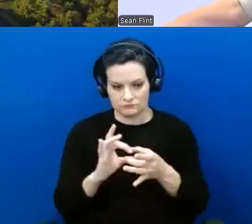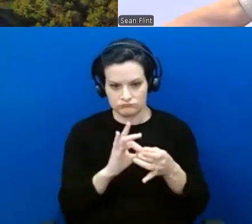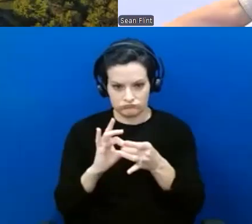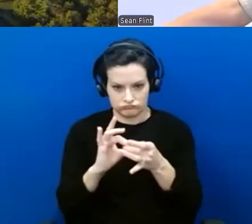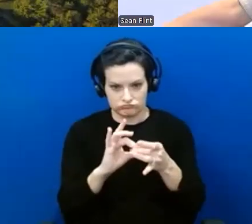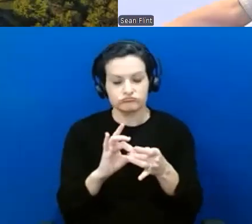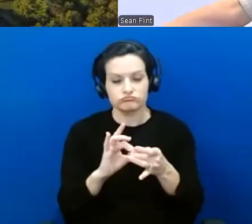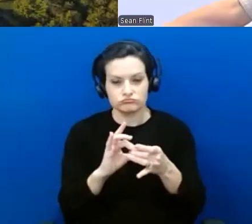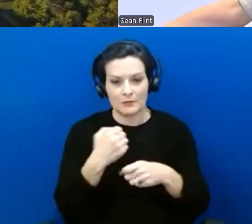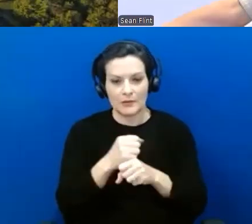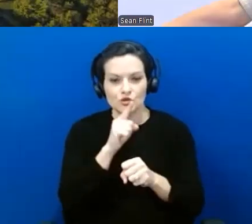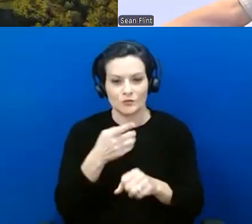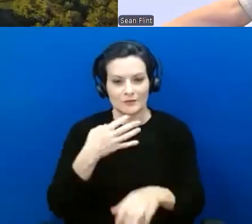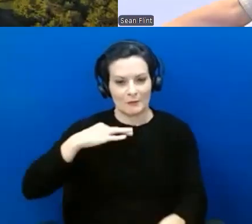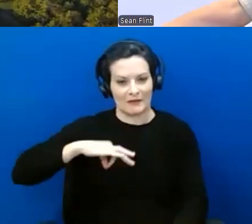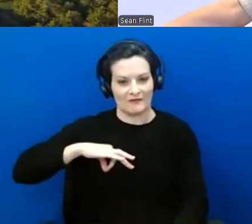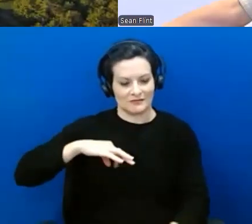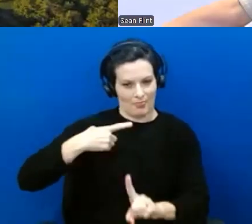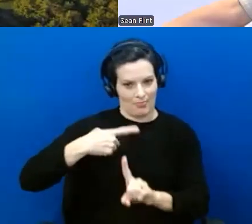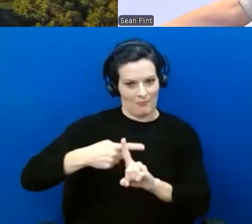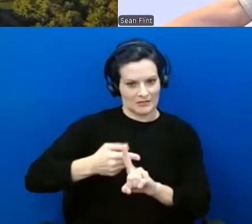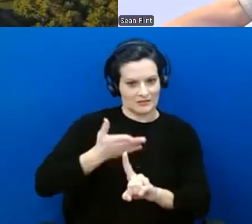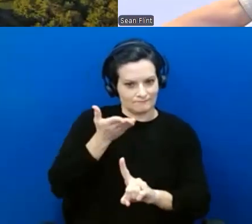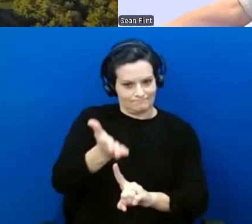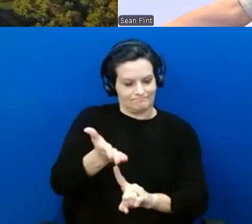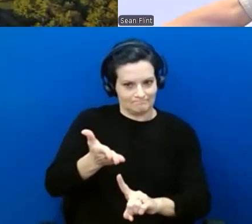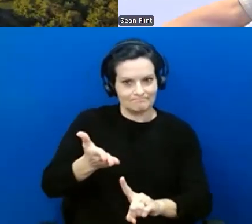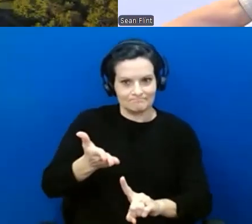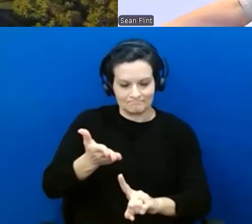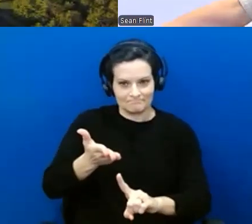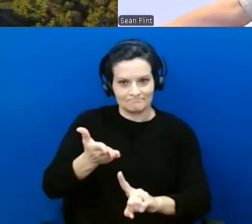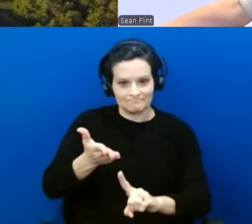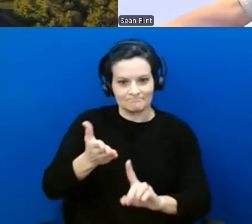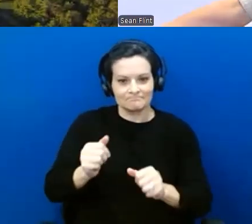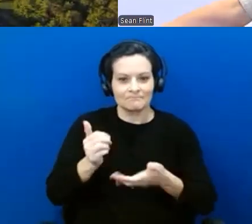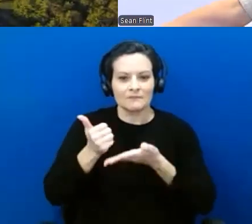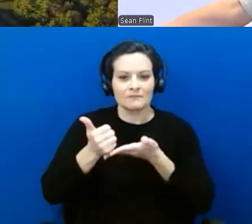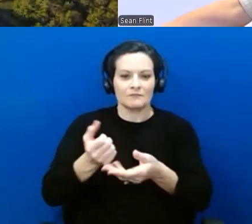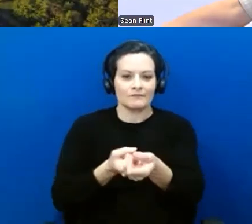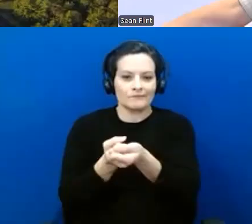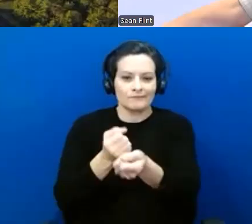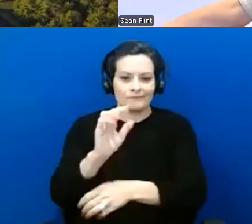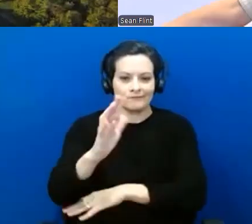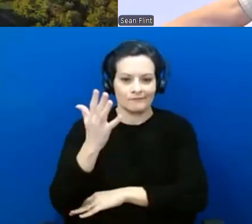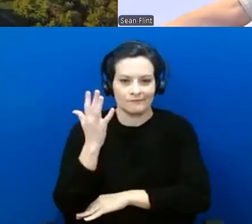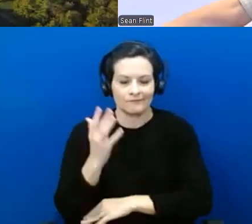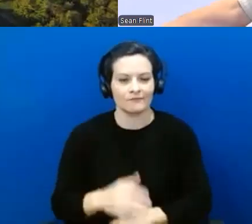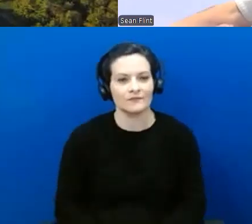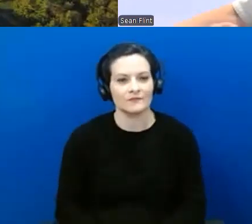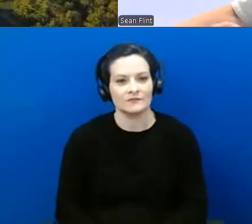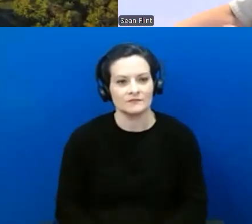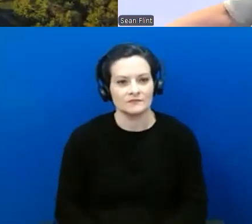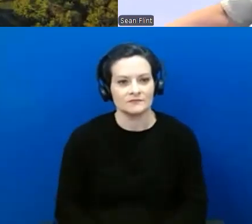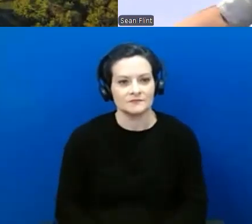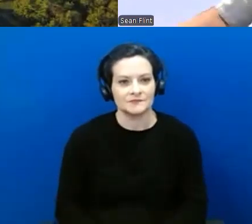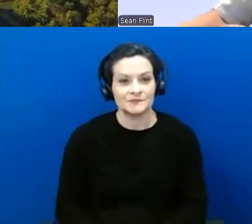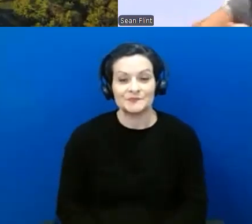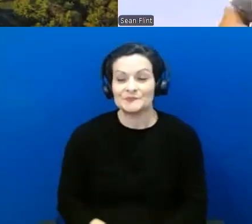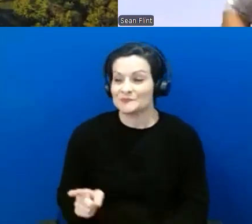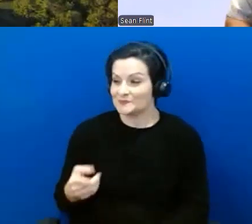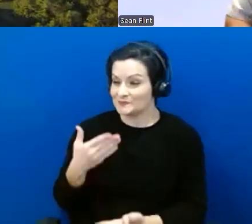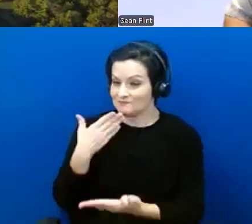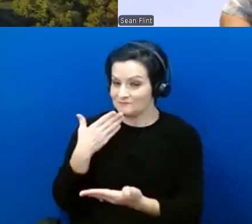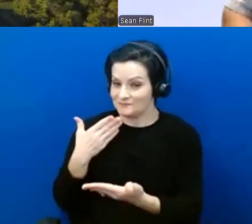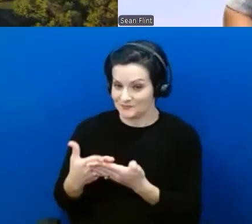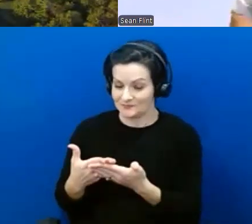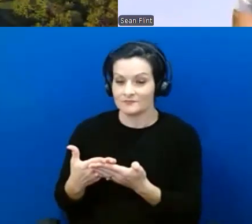benefits are as present as possible and really helping the forest as much as possible. Yeah, that's great. So I'm going to try to go back